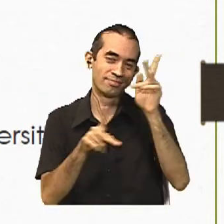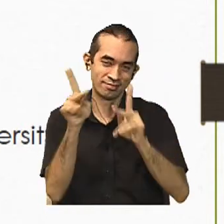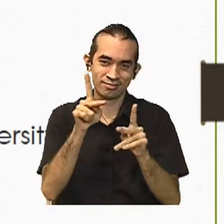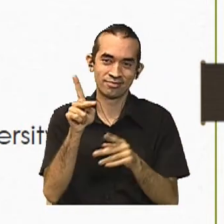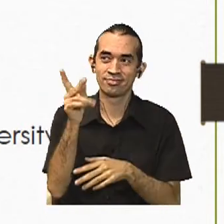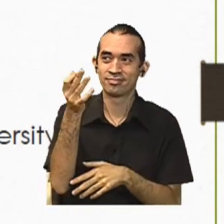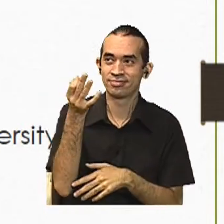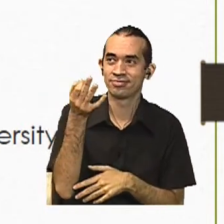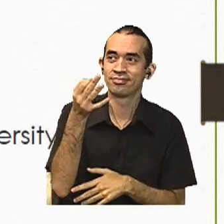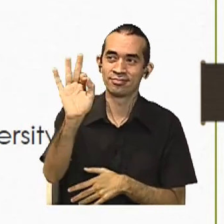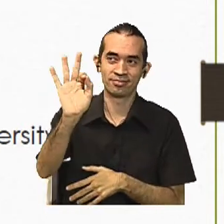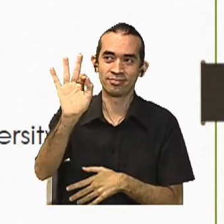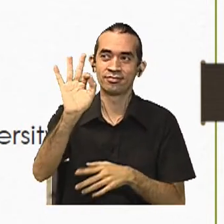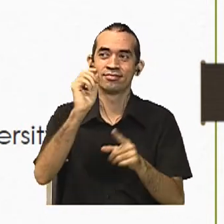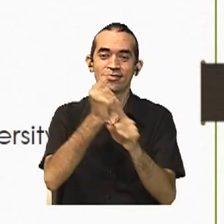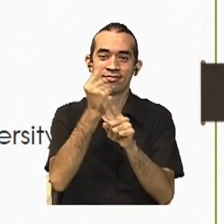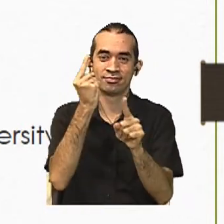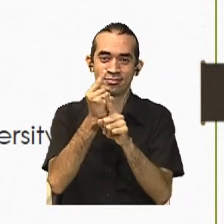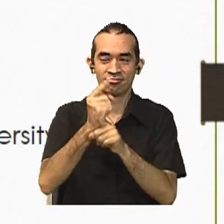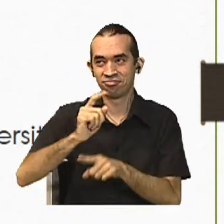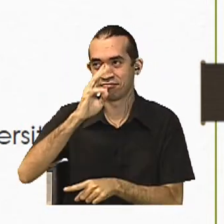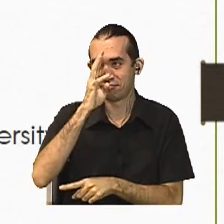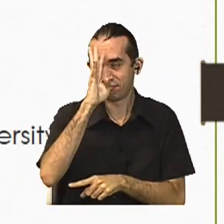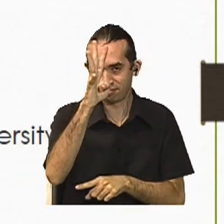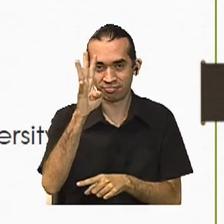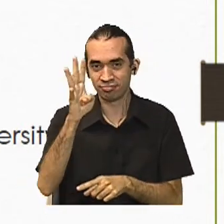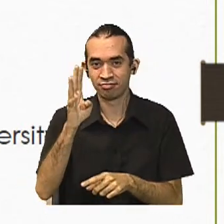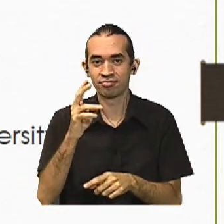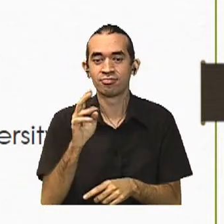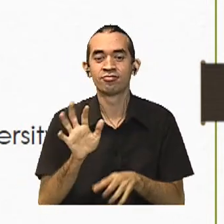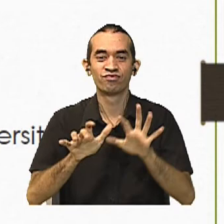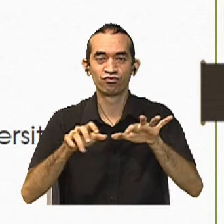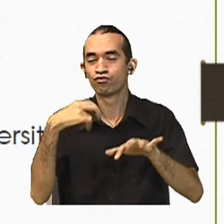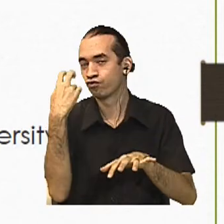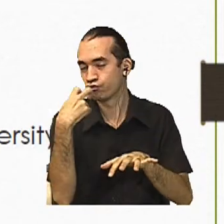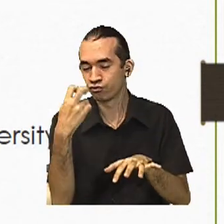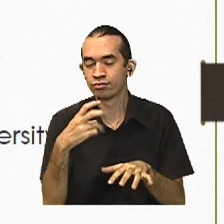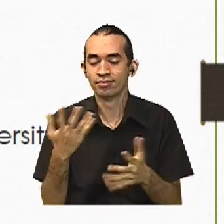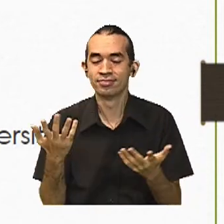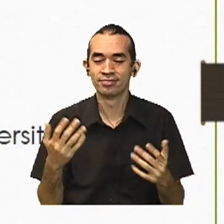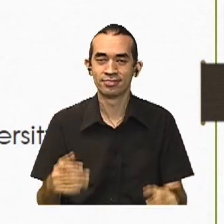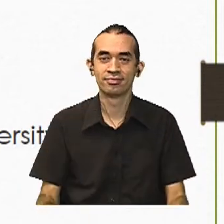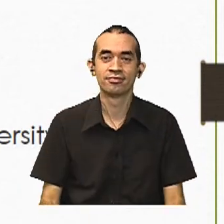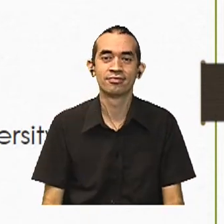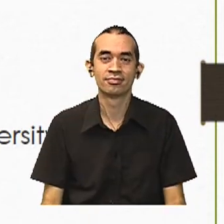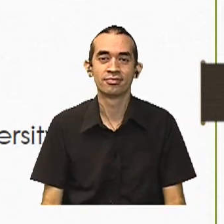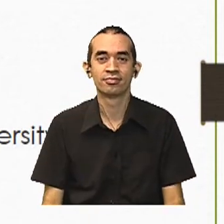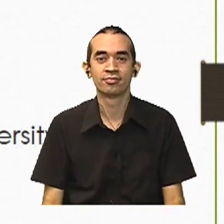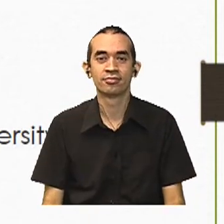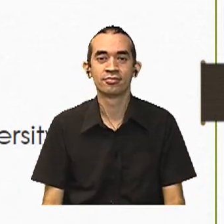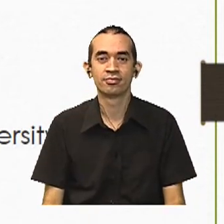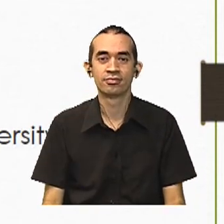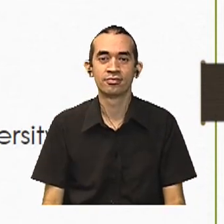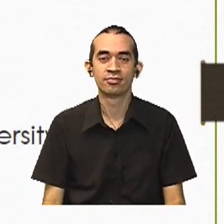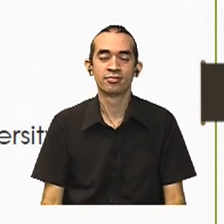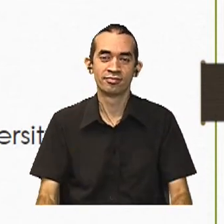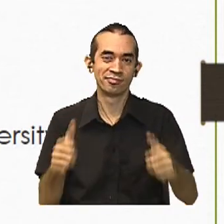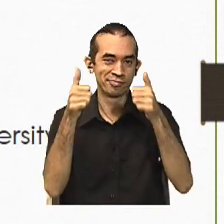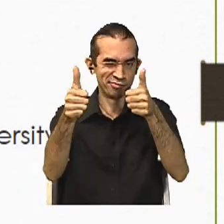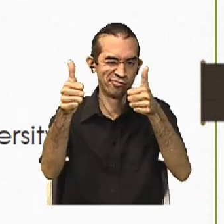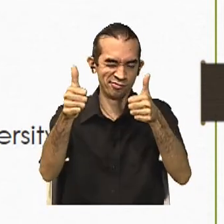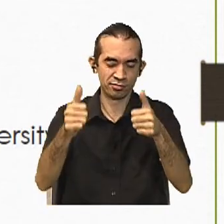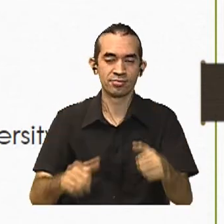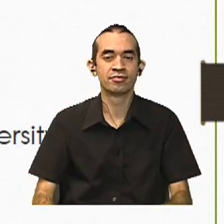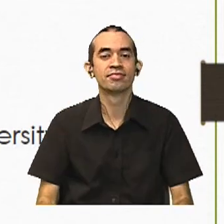France. Exactly, they invented the lip reading computer. Very good